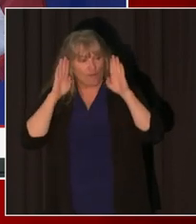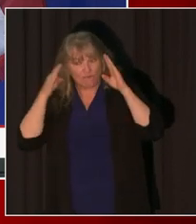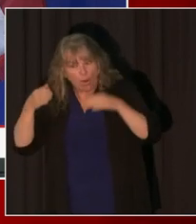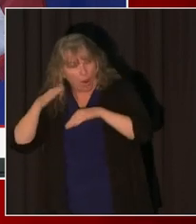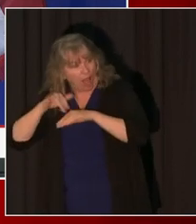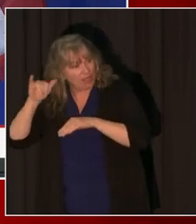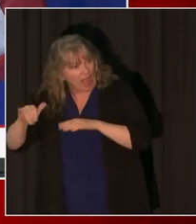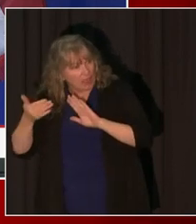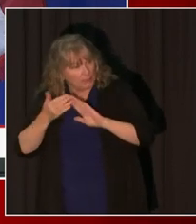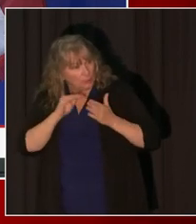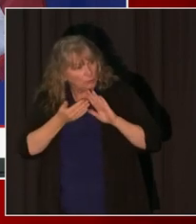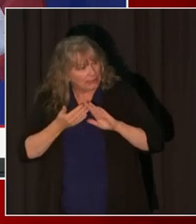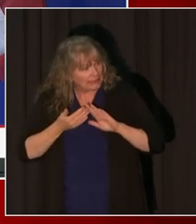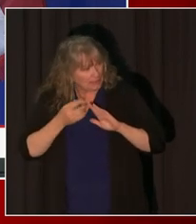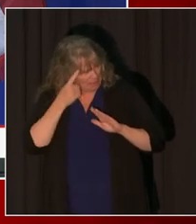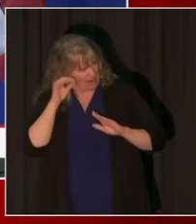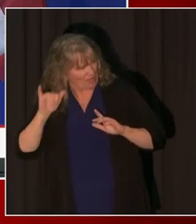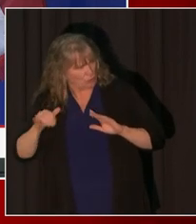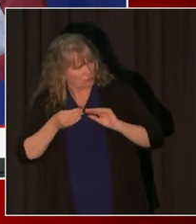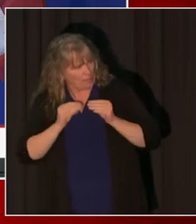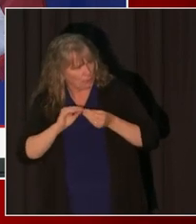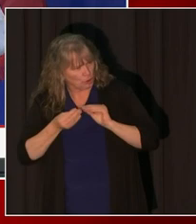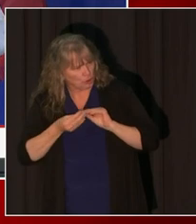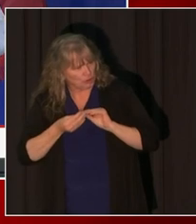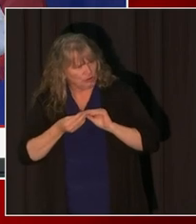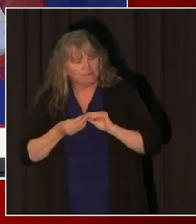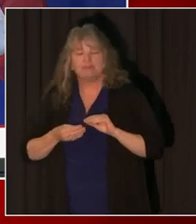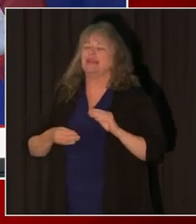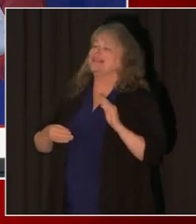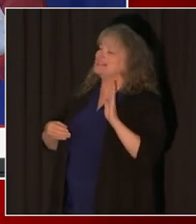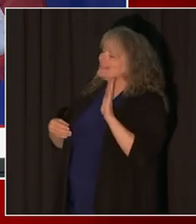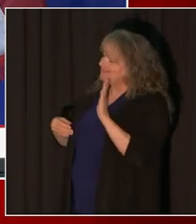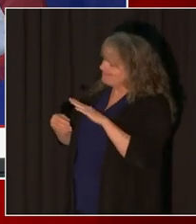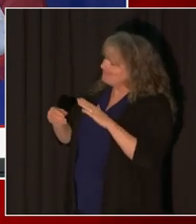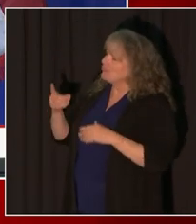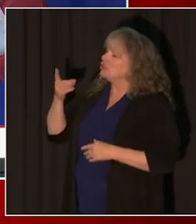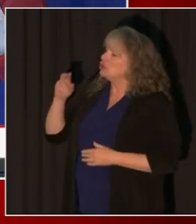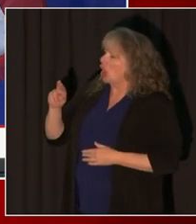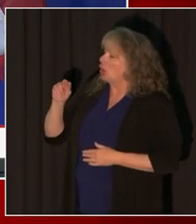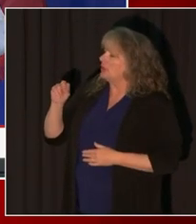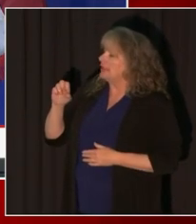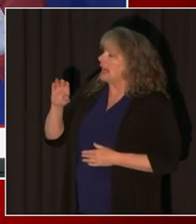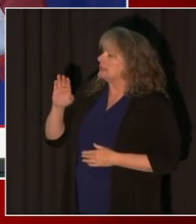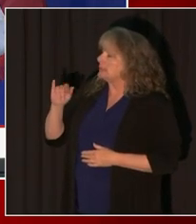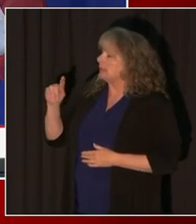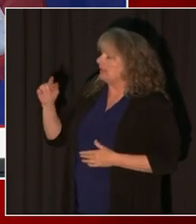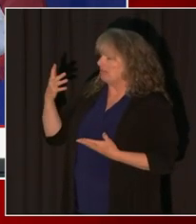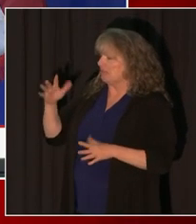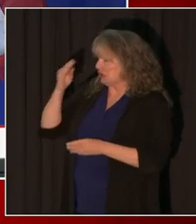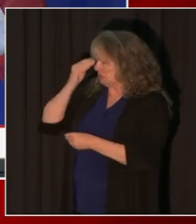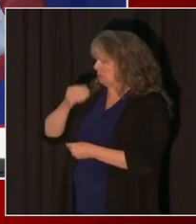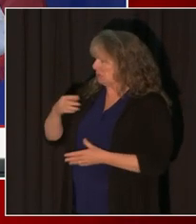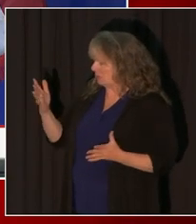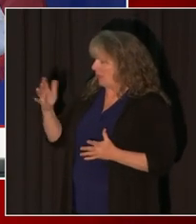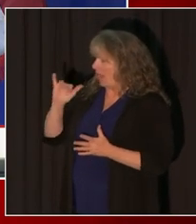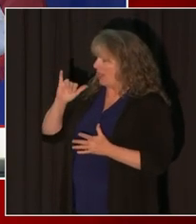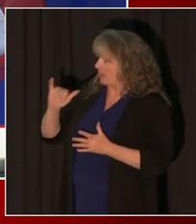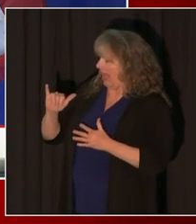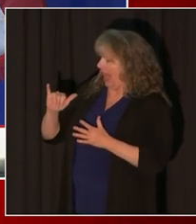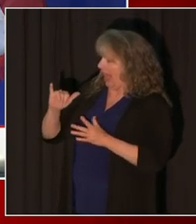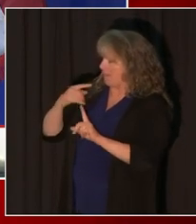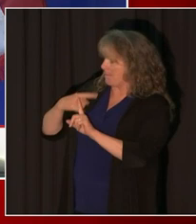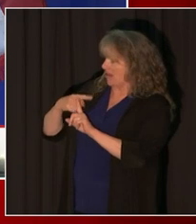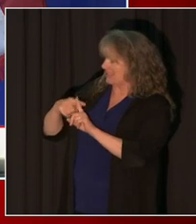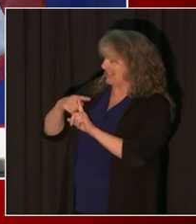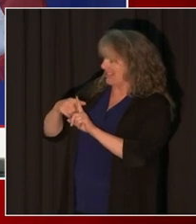numbers? Yes, and I think Dr. Nesbitt reported that the number of positive cases to